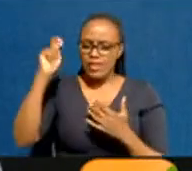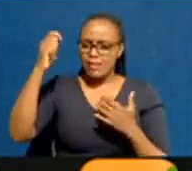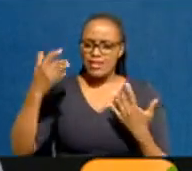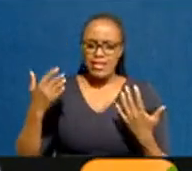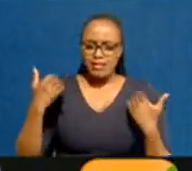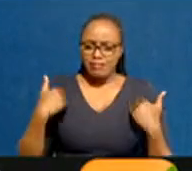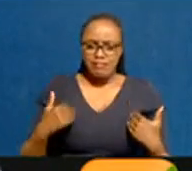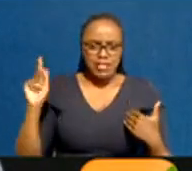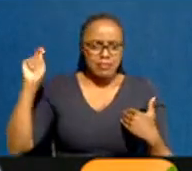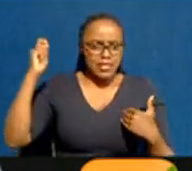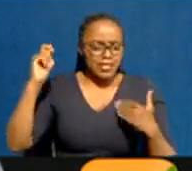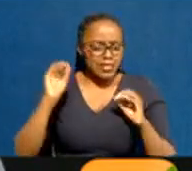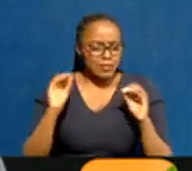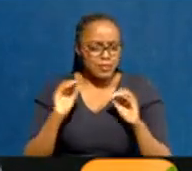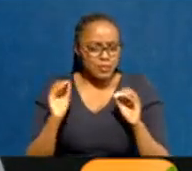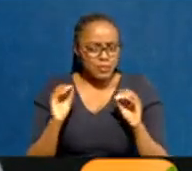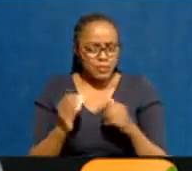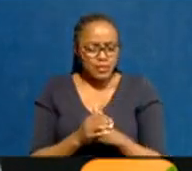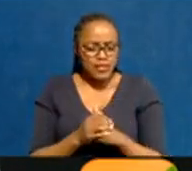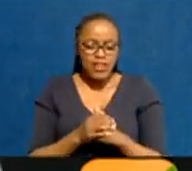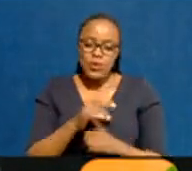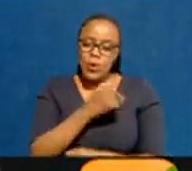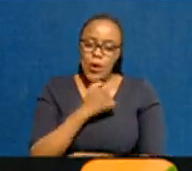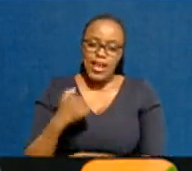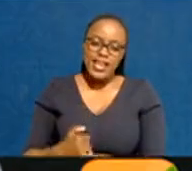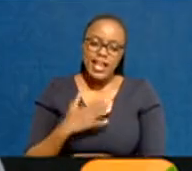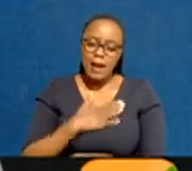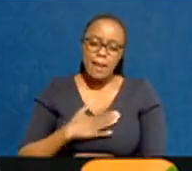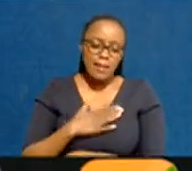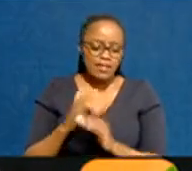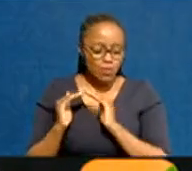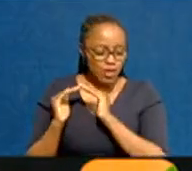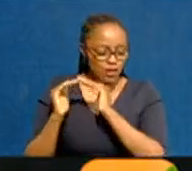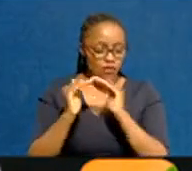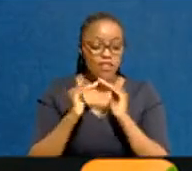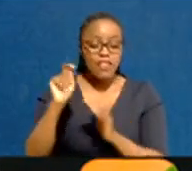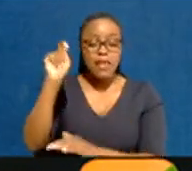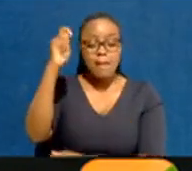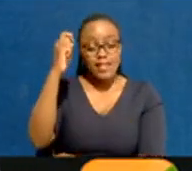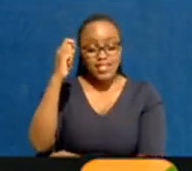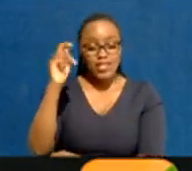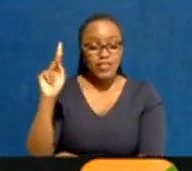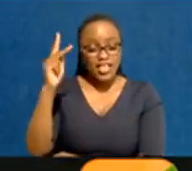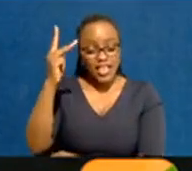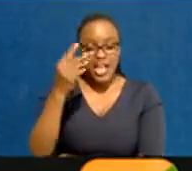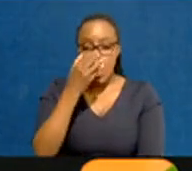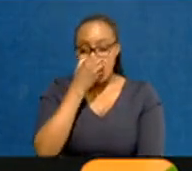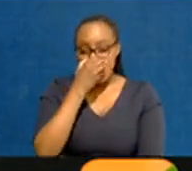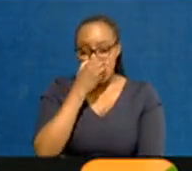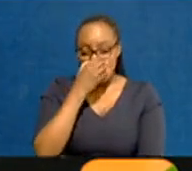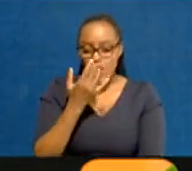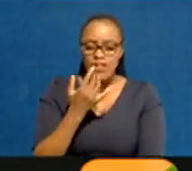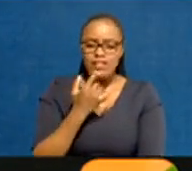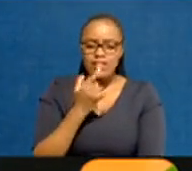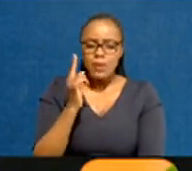president of the Republic of Kenya. No. Go ahead, Your Excellency. Akinwa Higa, let's be fair to each other. The president of the Republic of Kenya, Dr. William Ruto, a man with